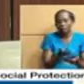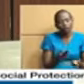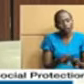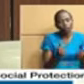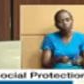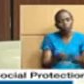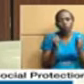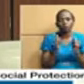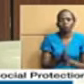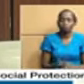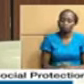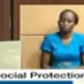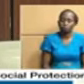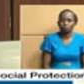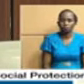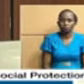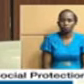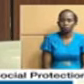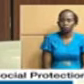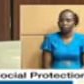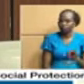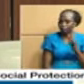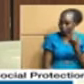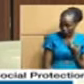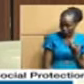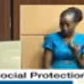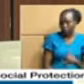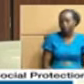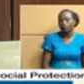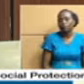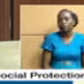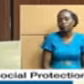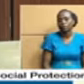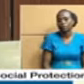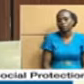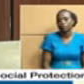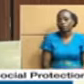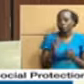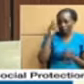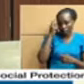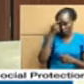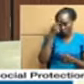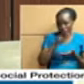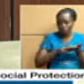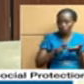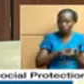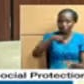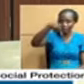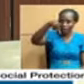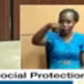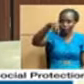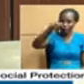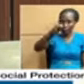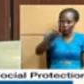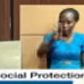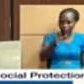out what they want. Thirdly, is for government to use the per capita model